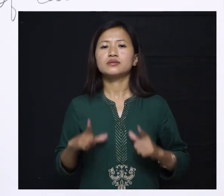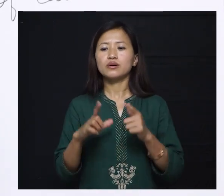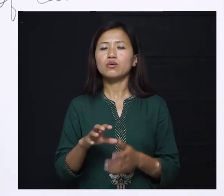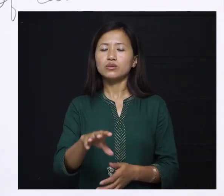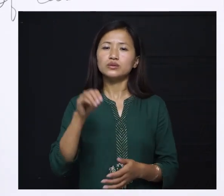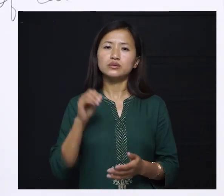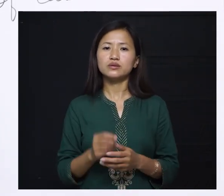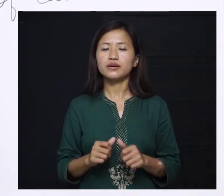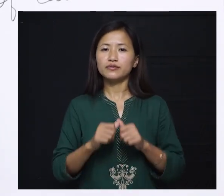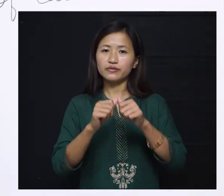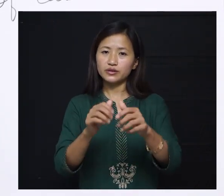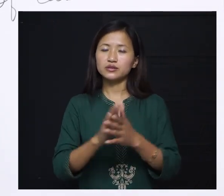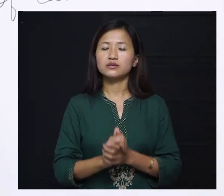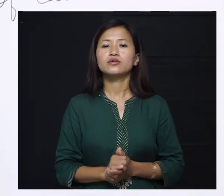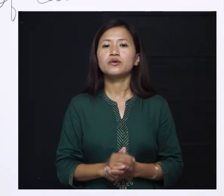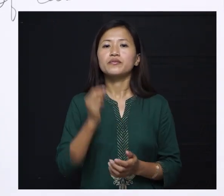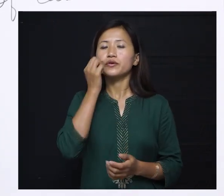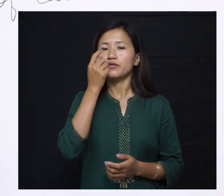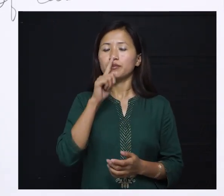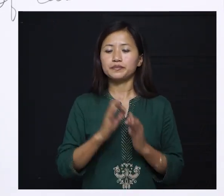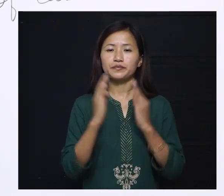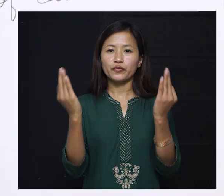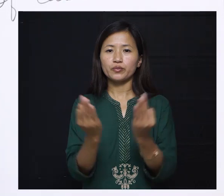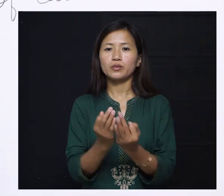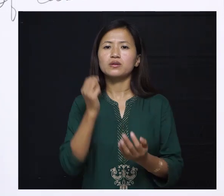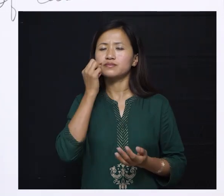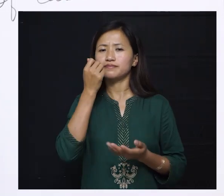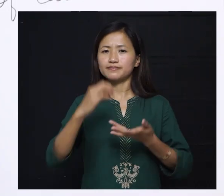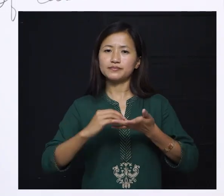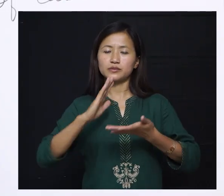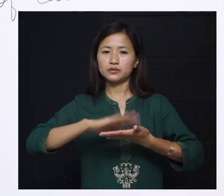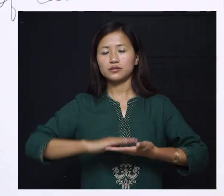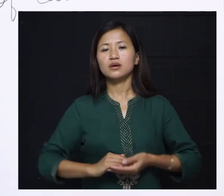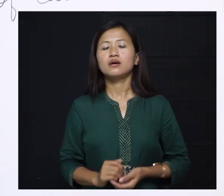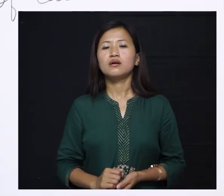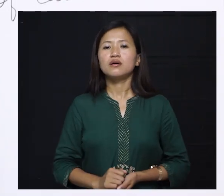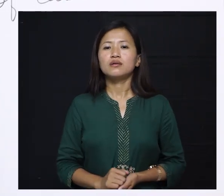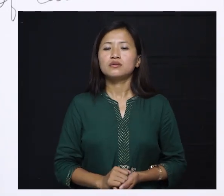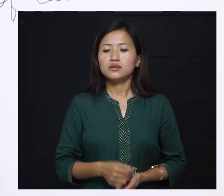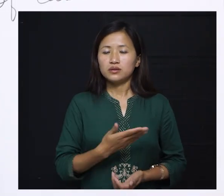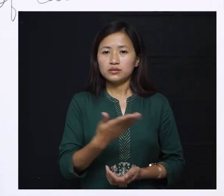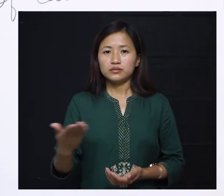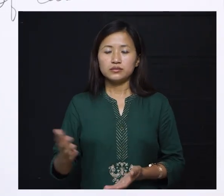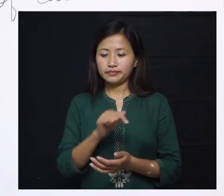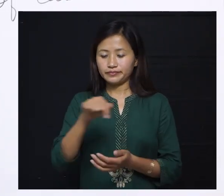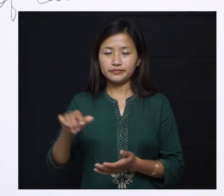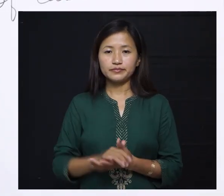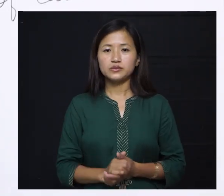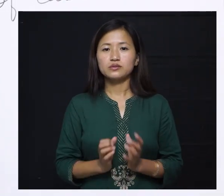take the advice from their parents, from their family, or from their husband if she is married. So there was a lot